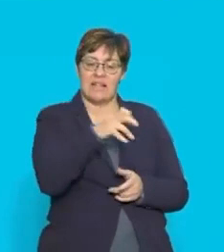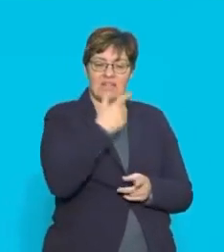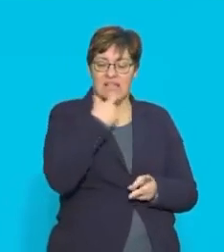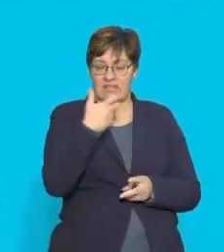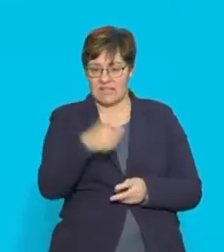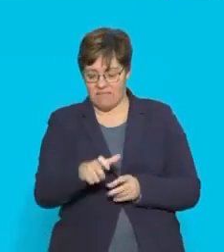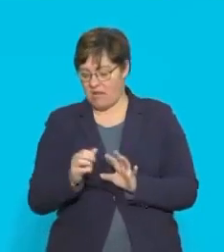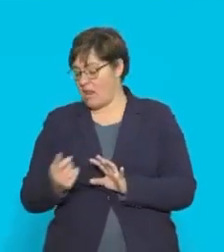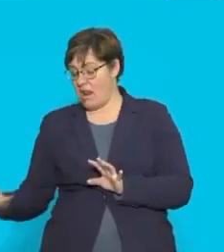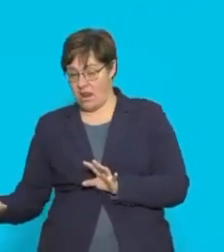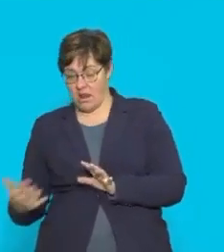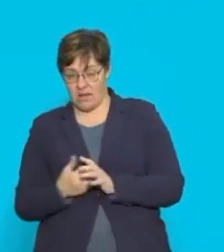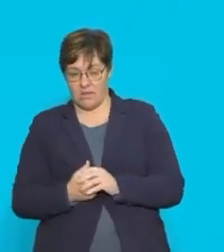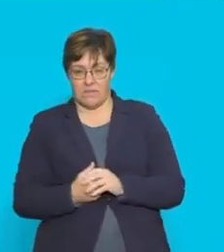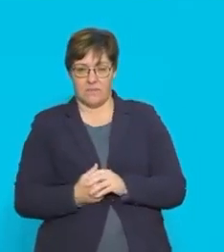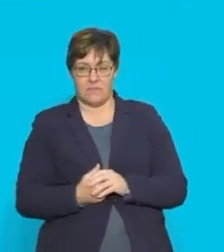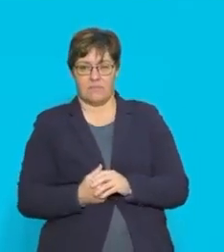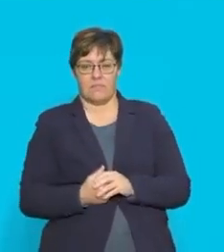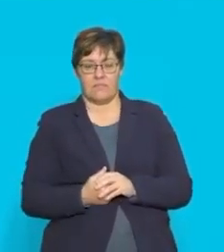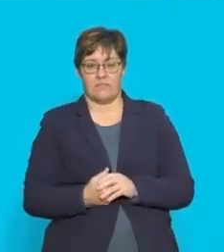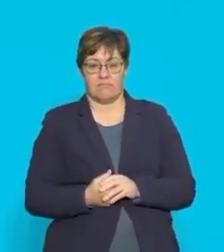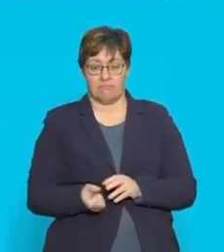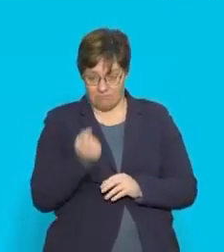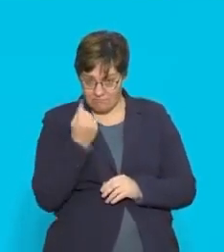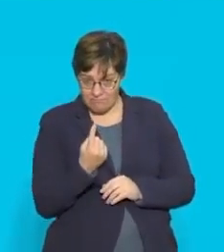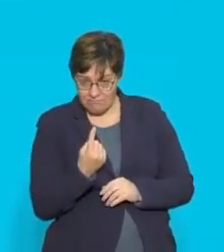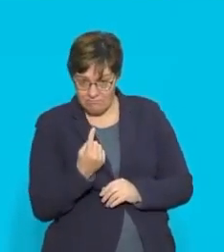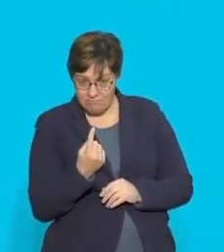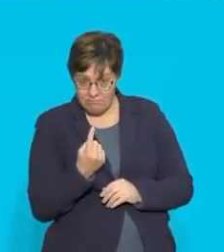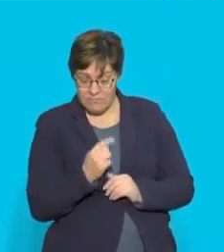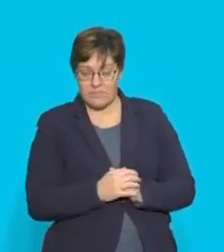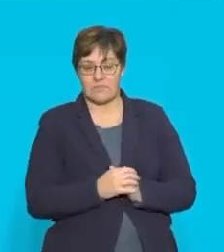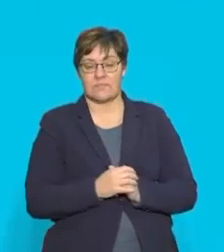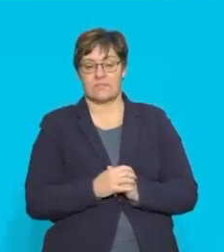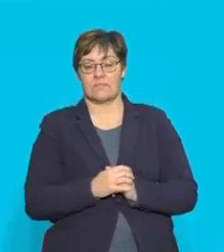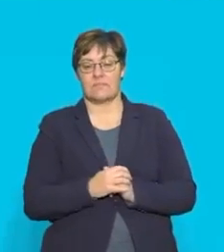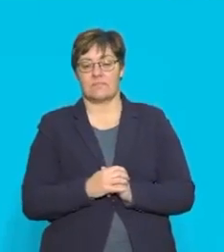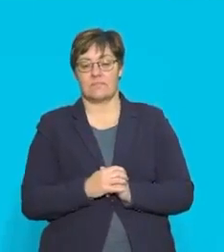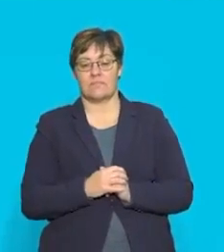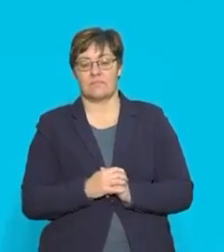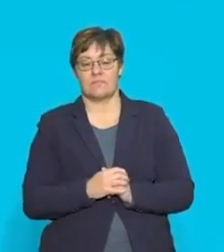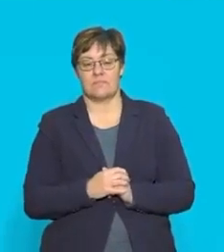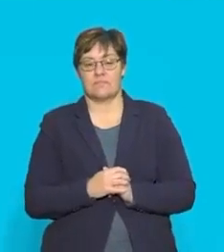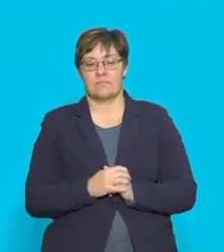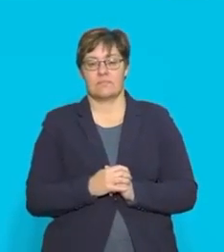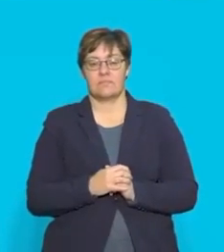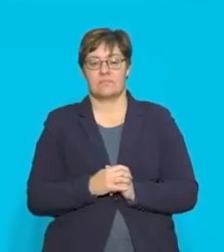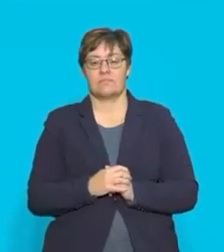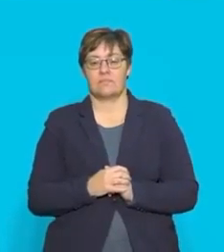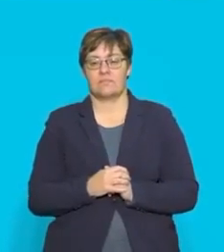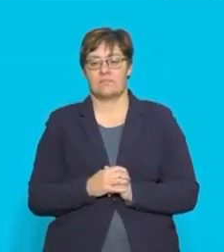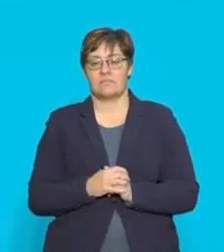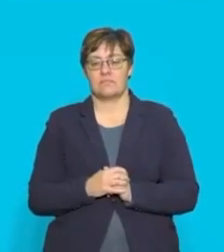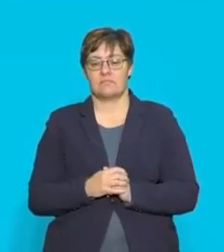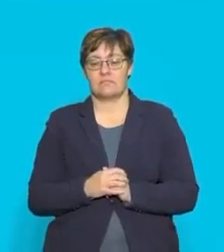cars. Are we all together? Okay? So I can have